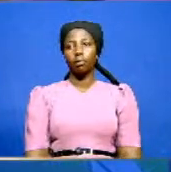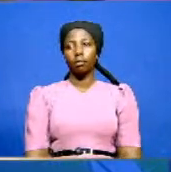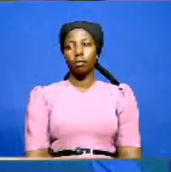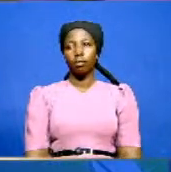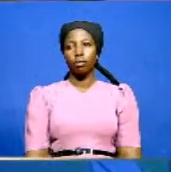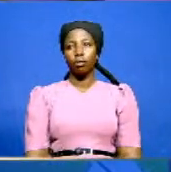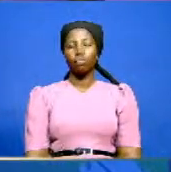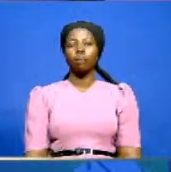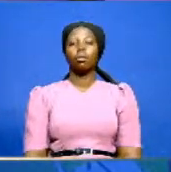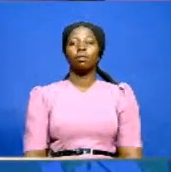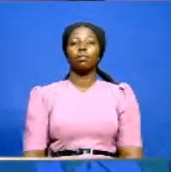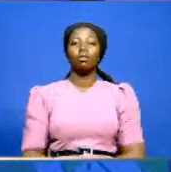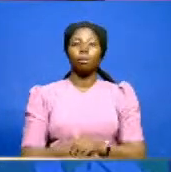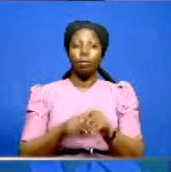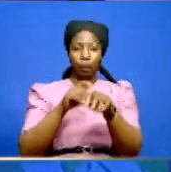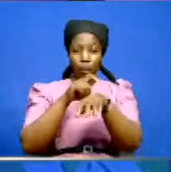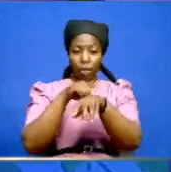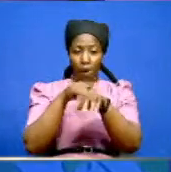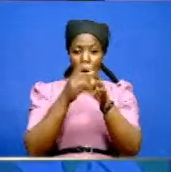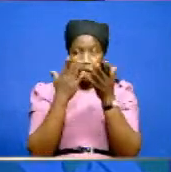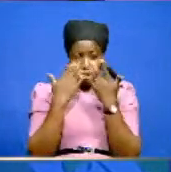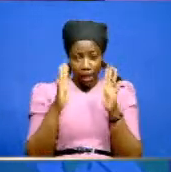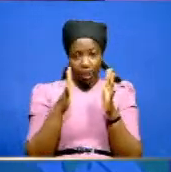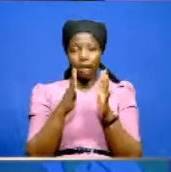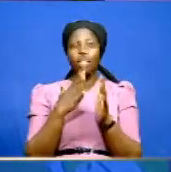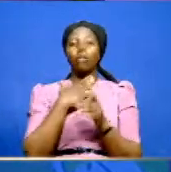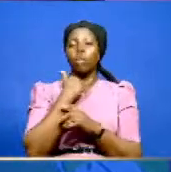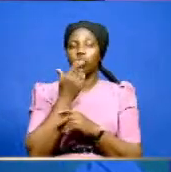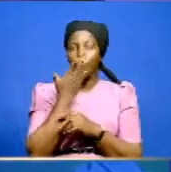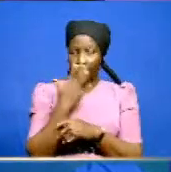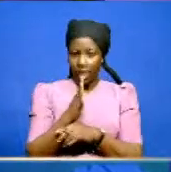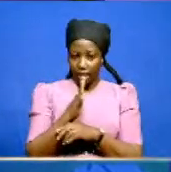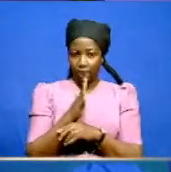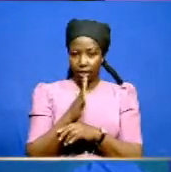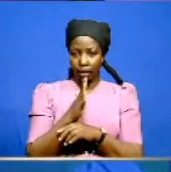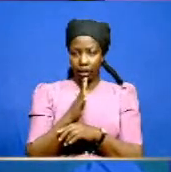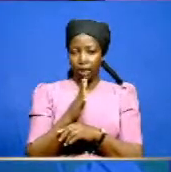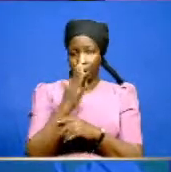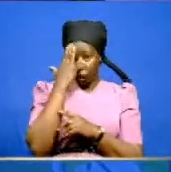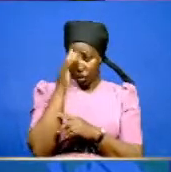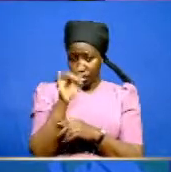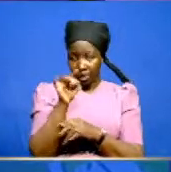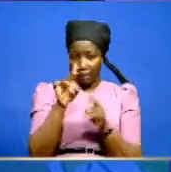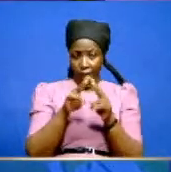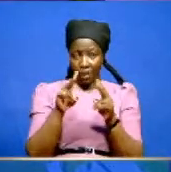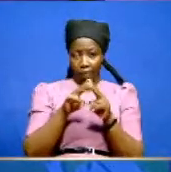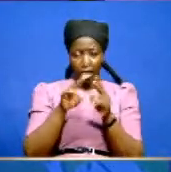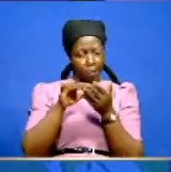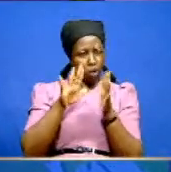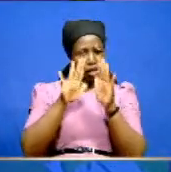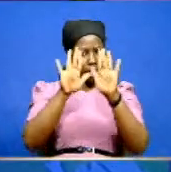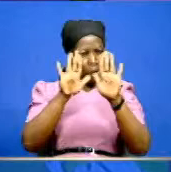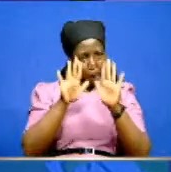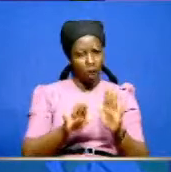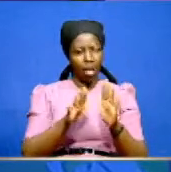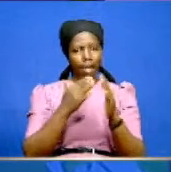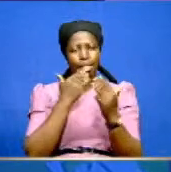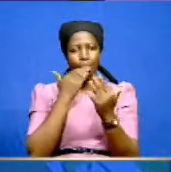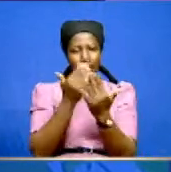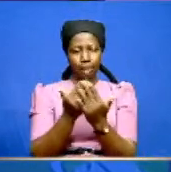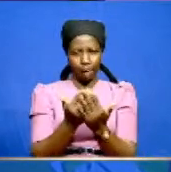Nikimalizia na ninamalizia hapo because it is the most important thanks